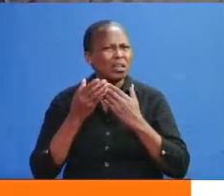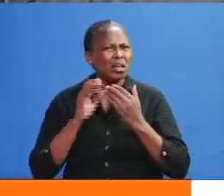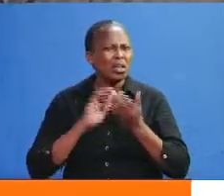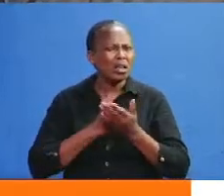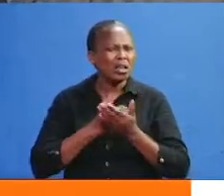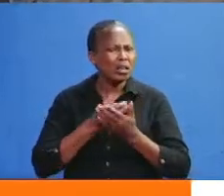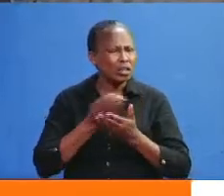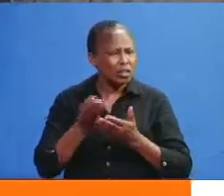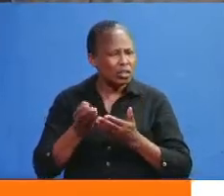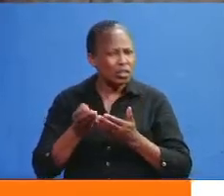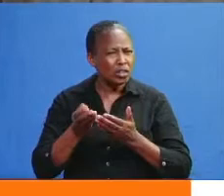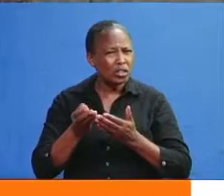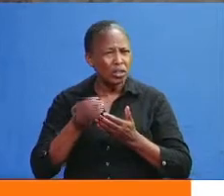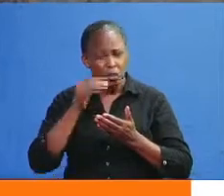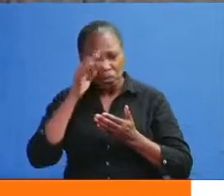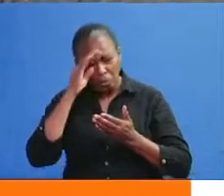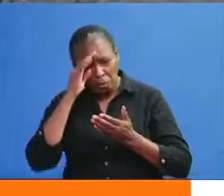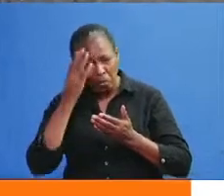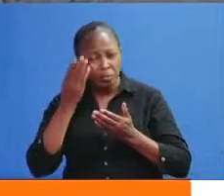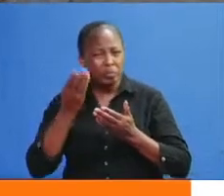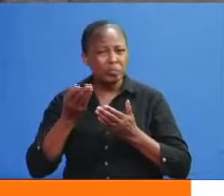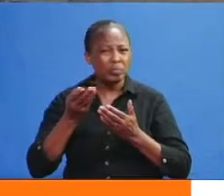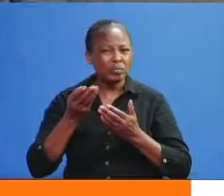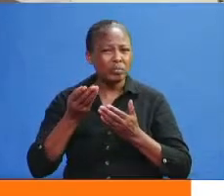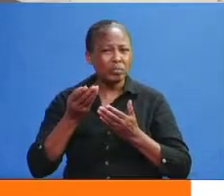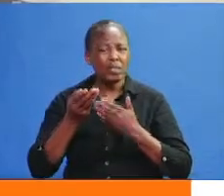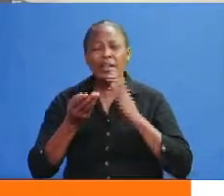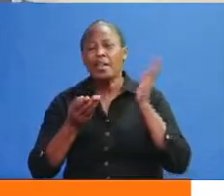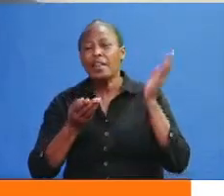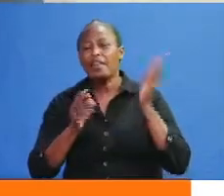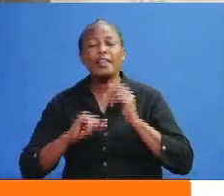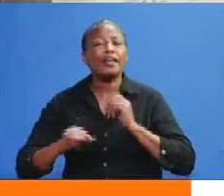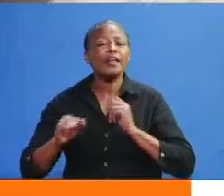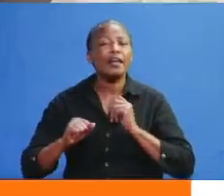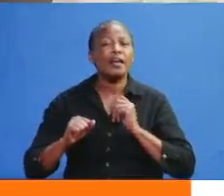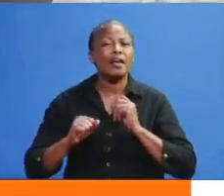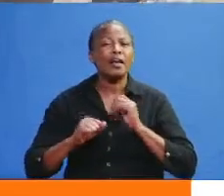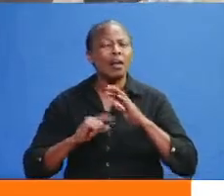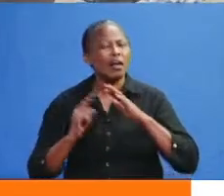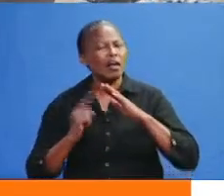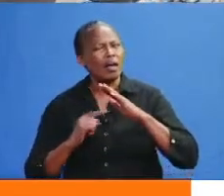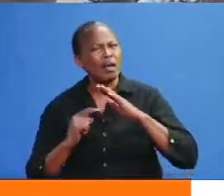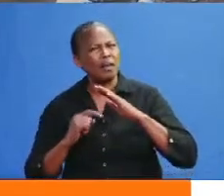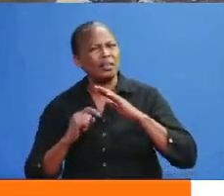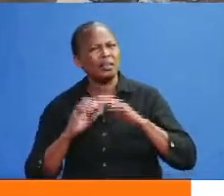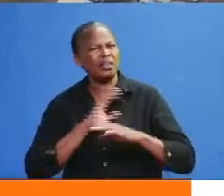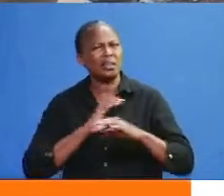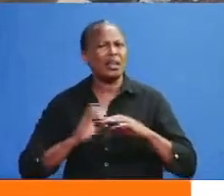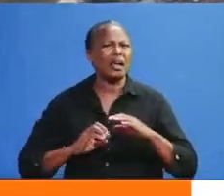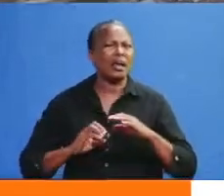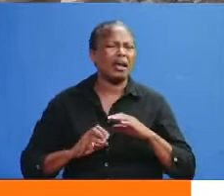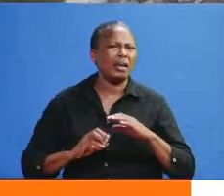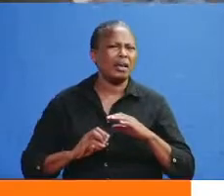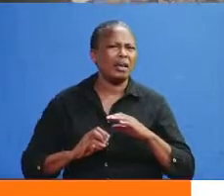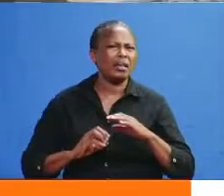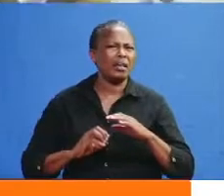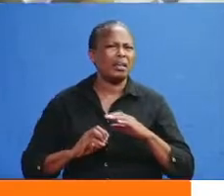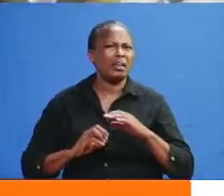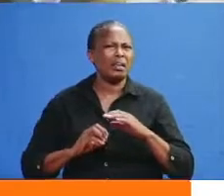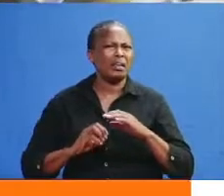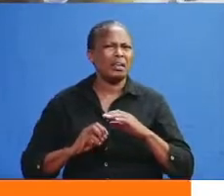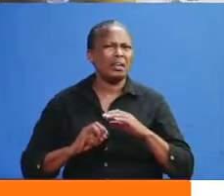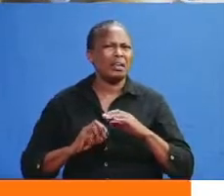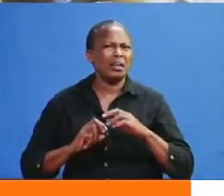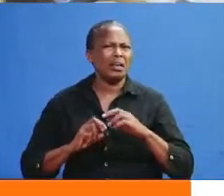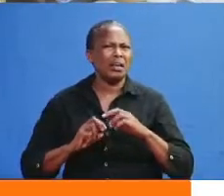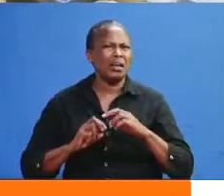its environs was arrested. The assistant county commissioner revealed that the suspect is believed to be one